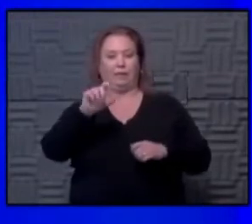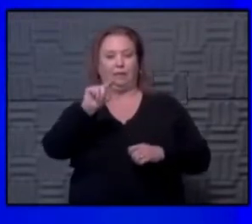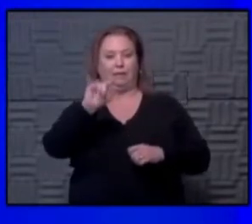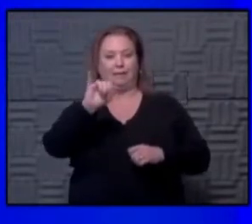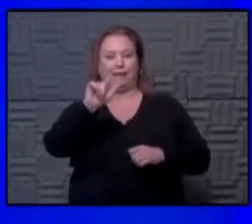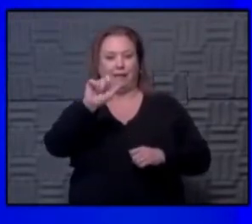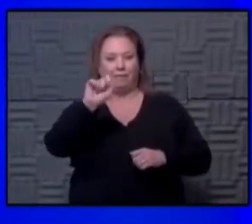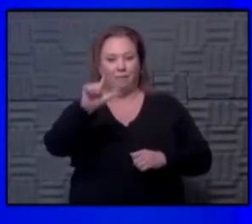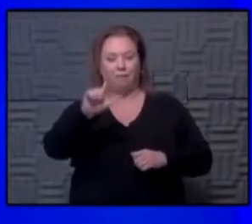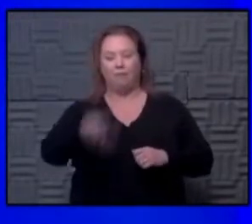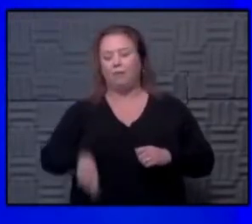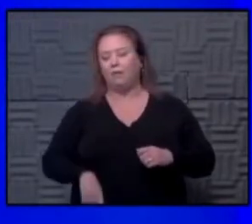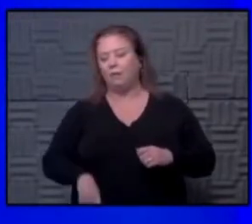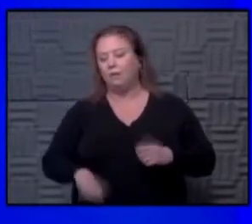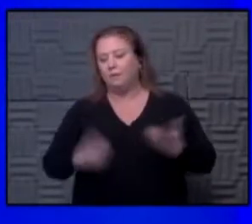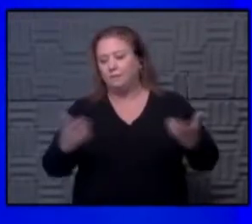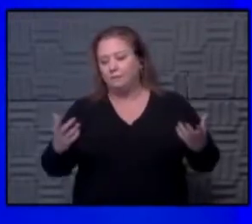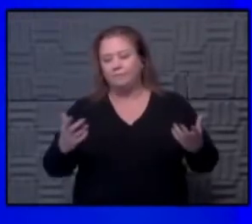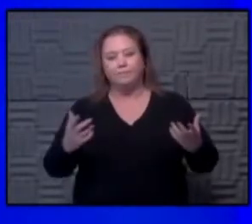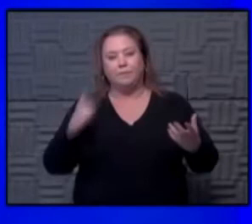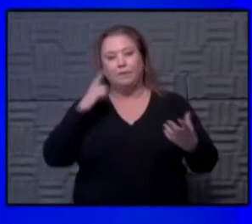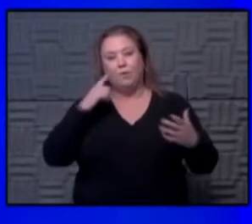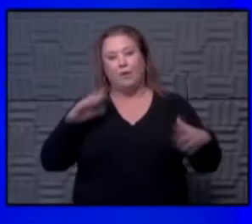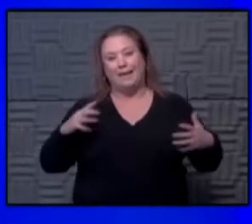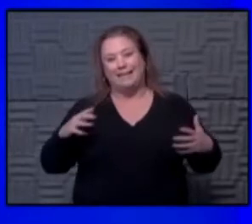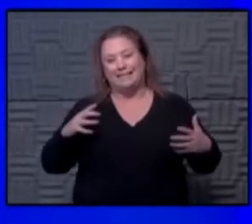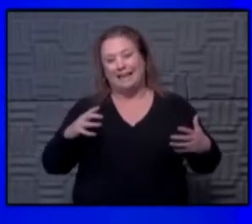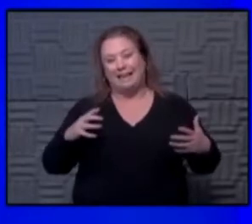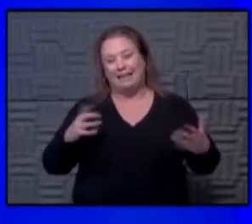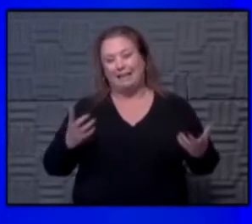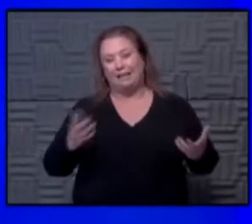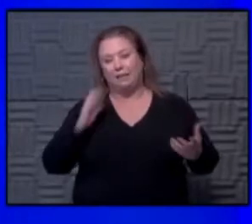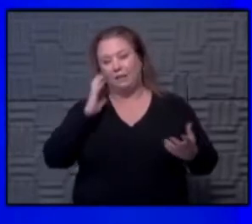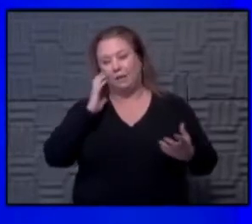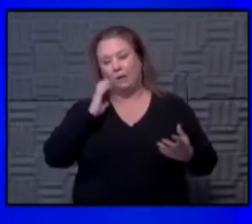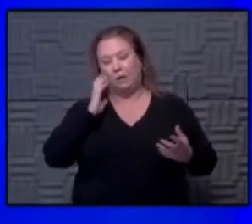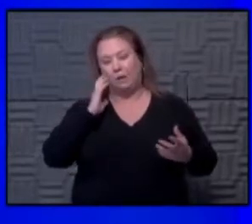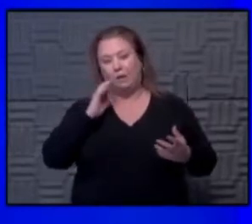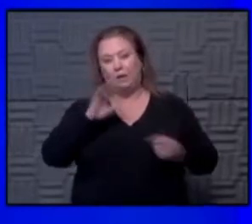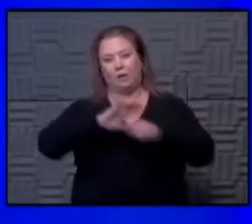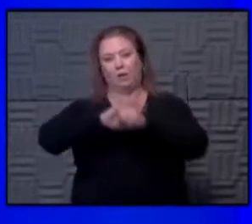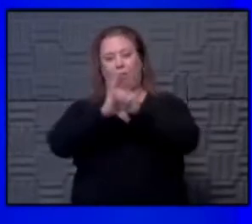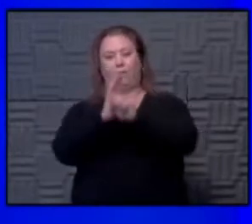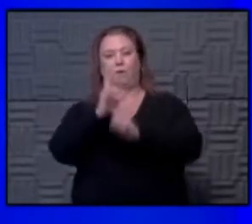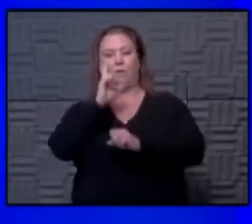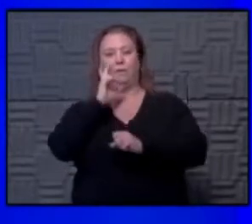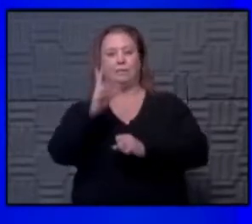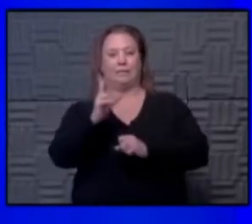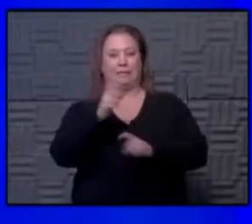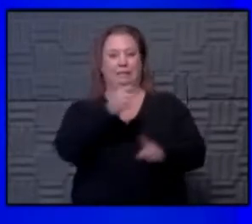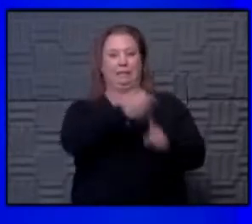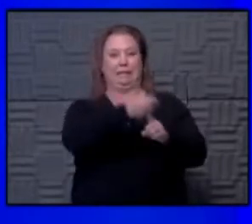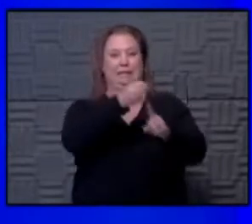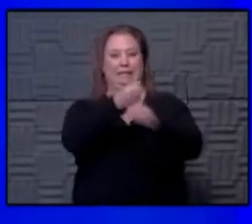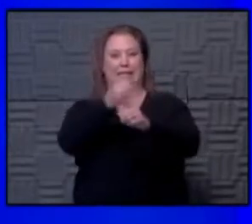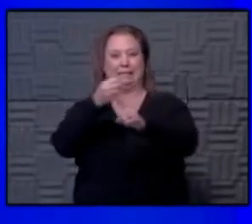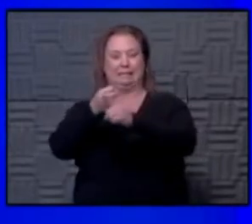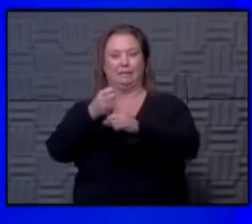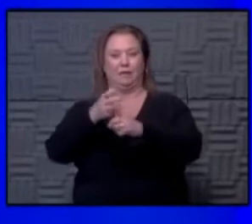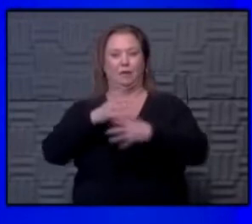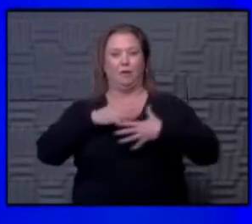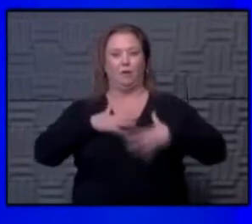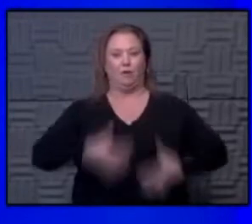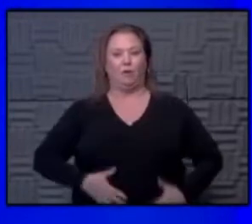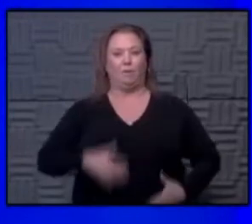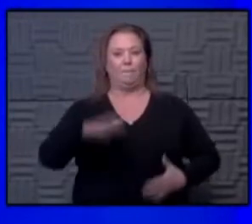Tylenol, the medication. But as far as anxiety as well, COVID, we have seen, hits many different organ systems and